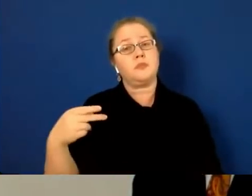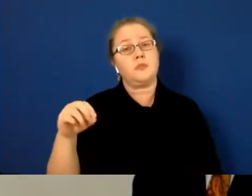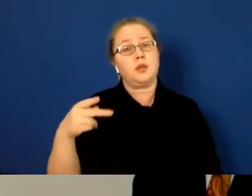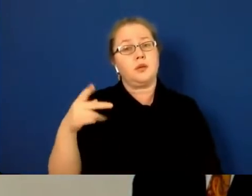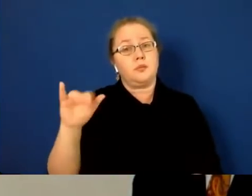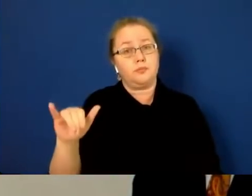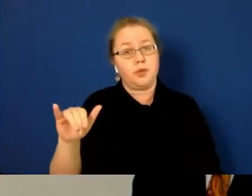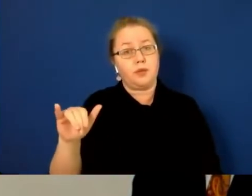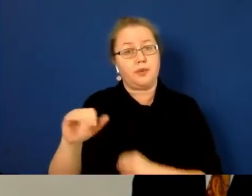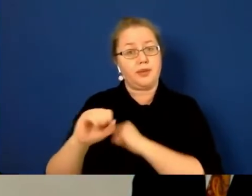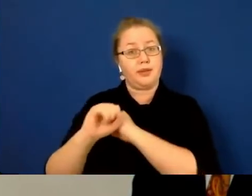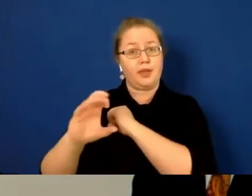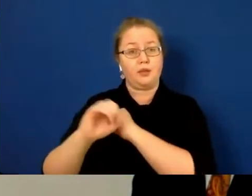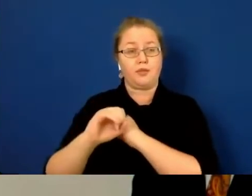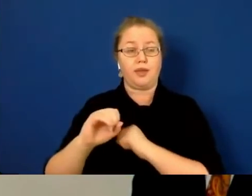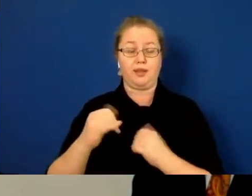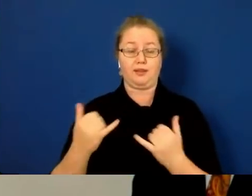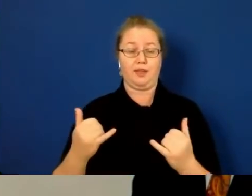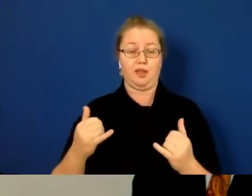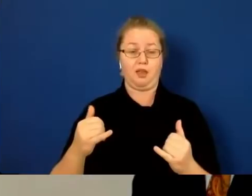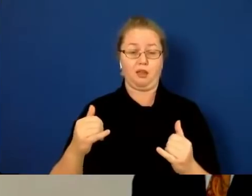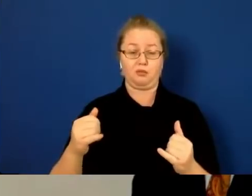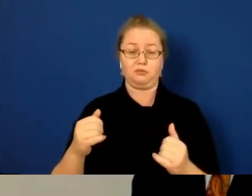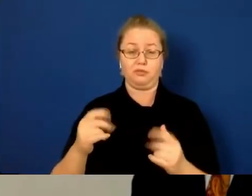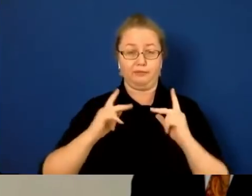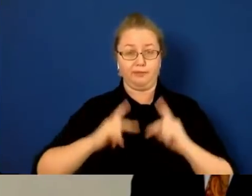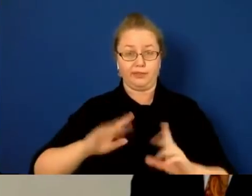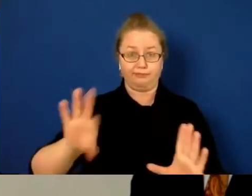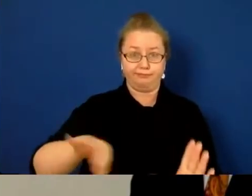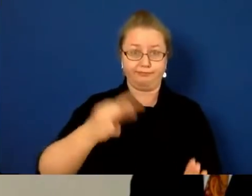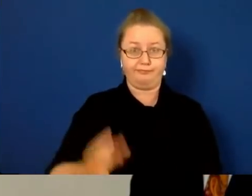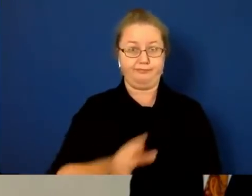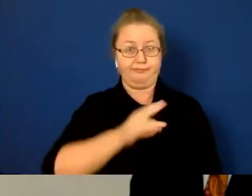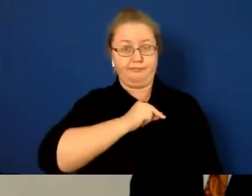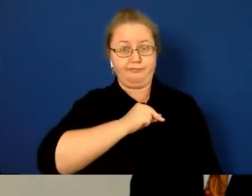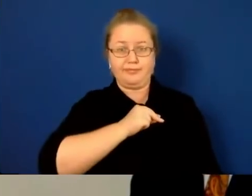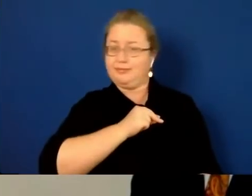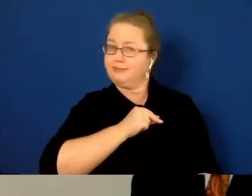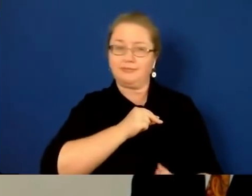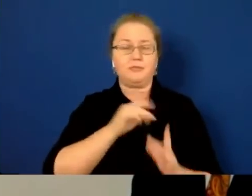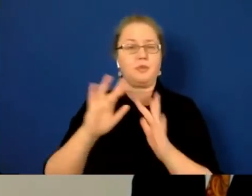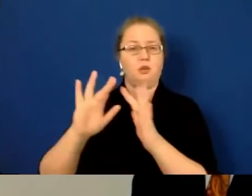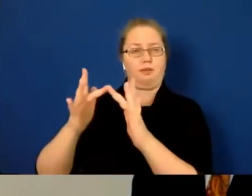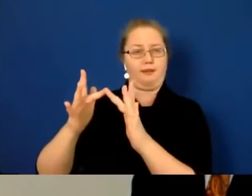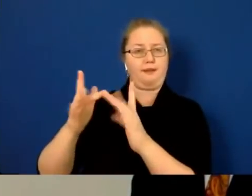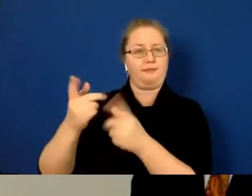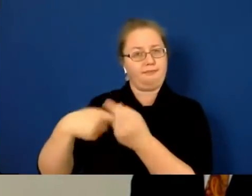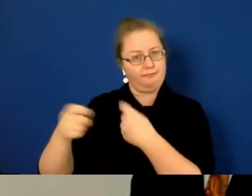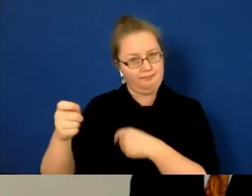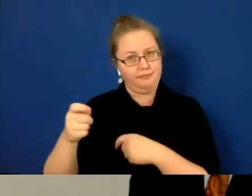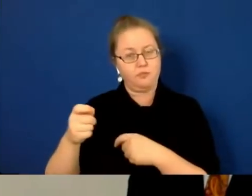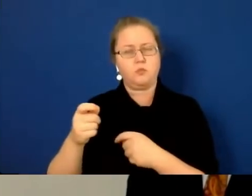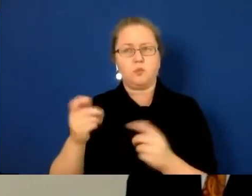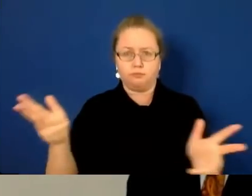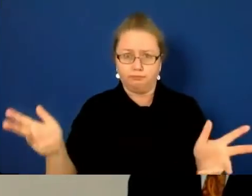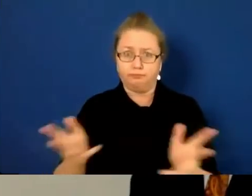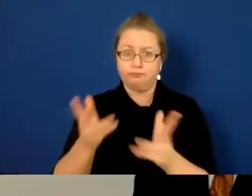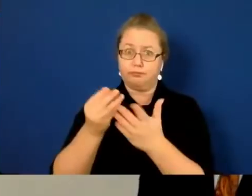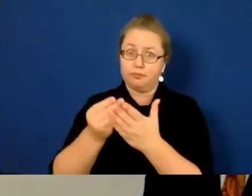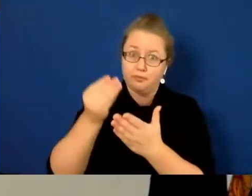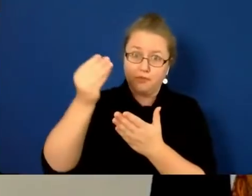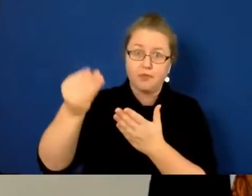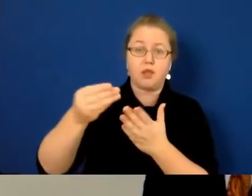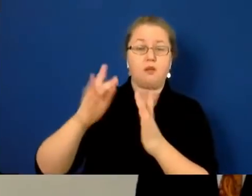yes, we have been in touch with the Legion here in the BC and the Yukon and provided advice around guidance, and those guidelines